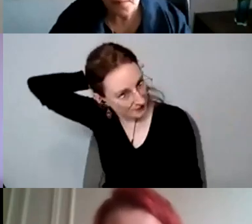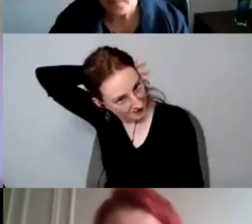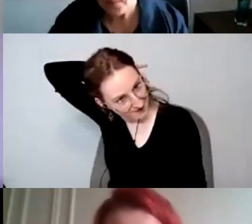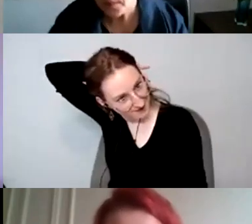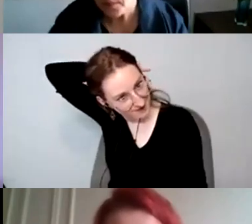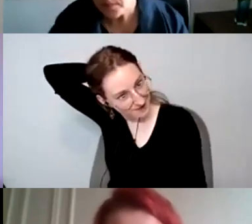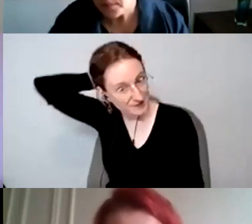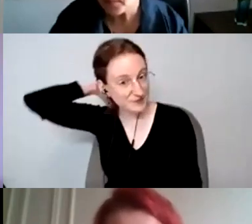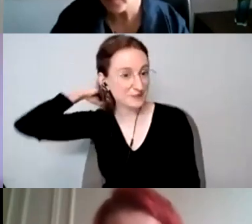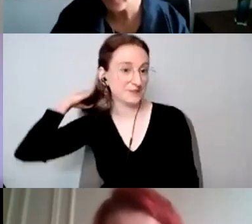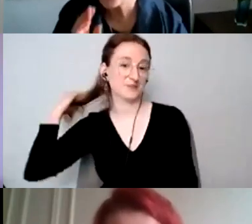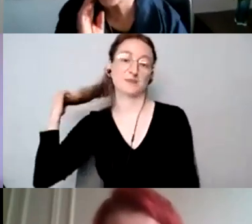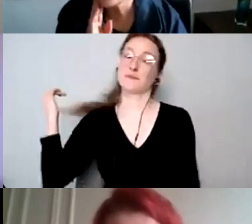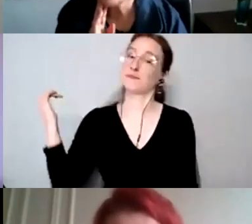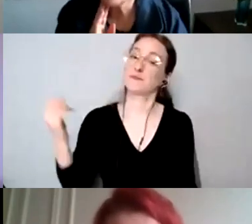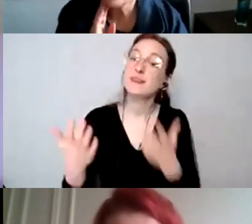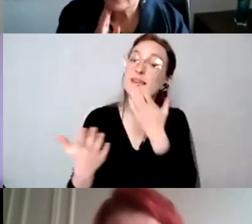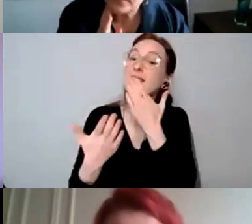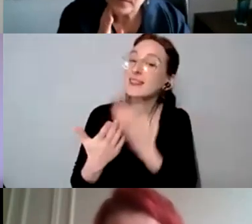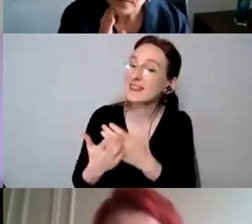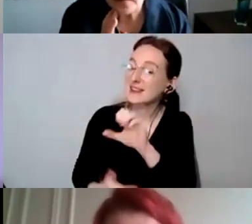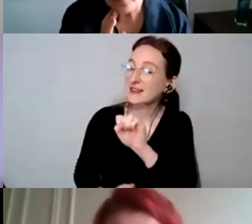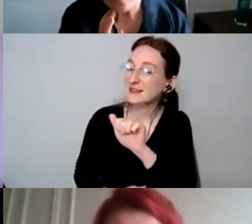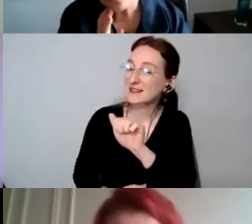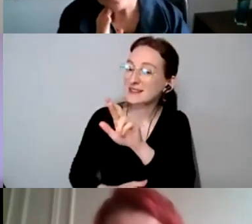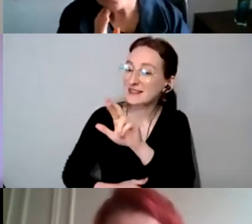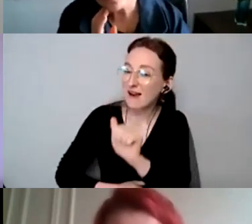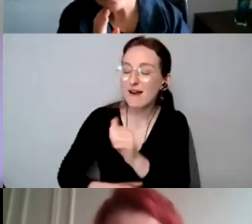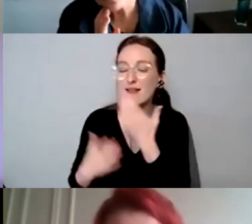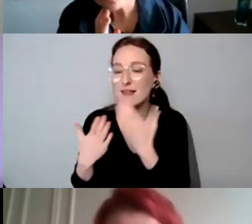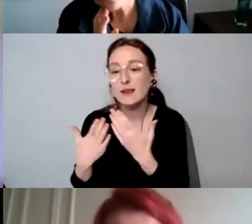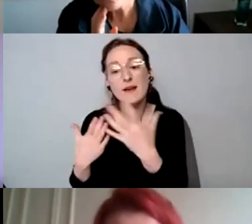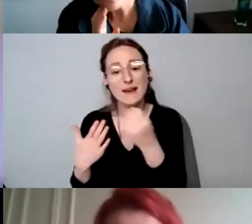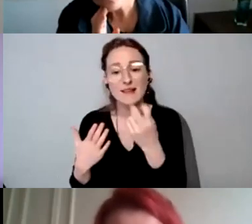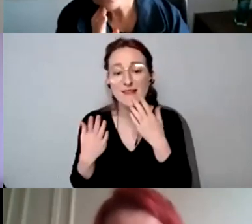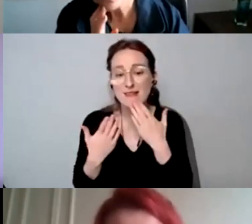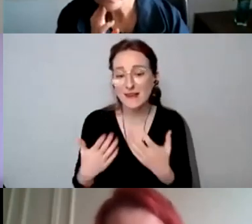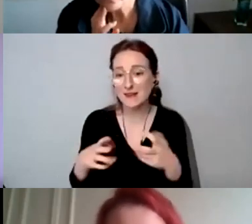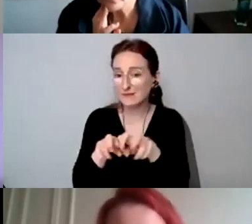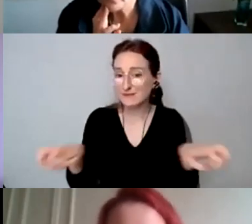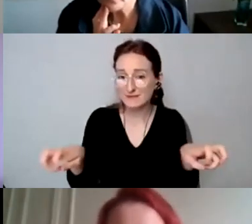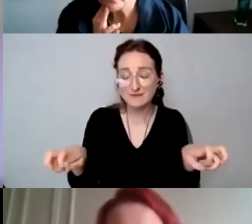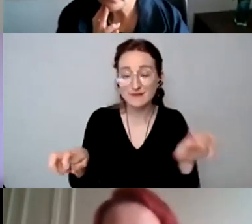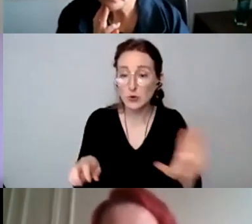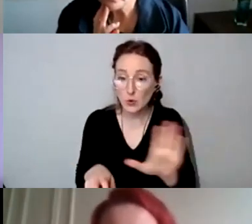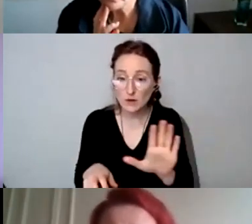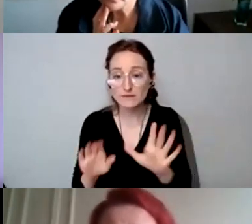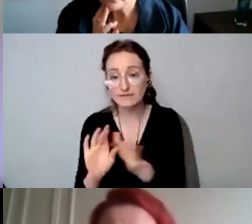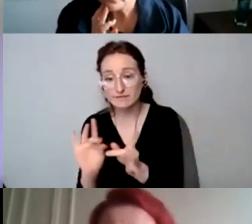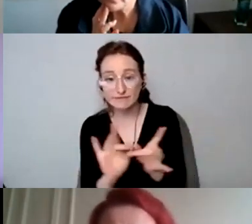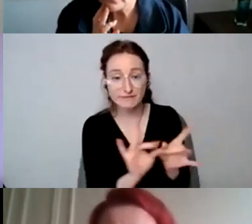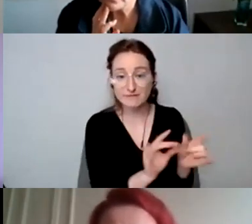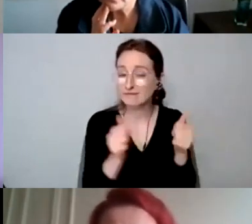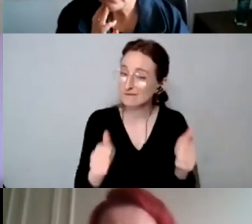Thank you, Sarah. And thanks to both Yelena, Kira, and Sasha for all your contributions. I